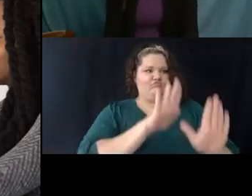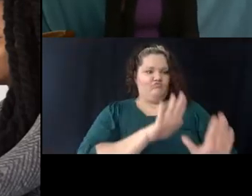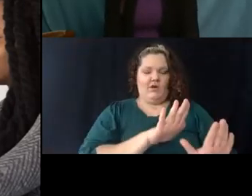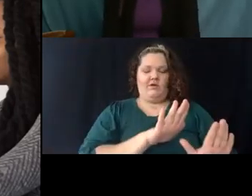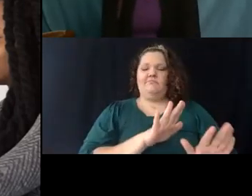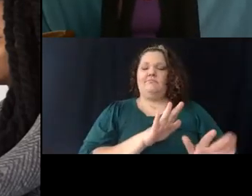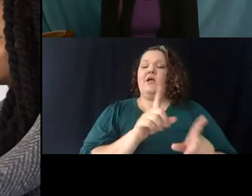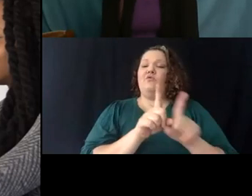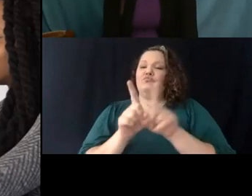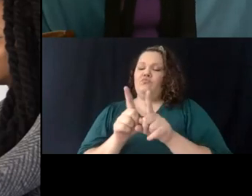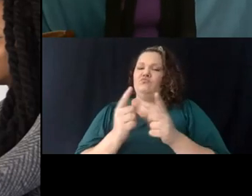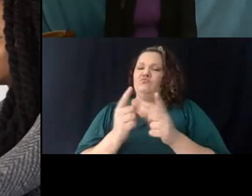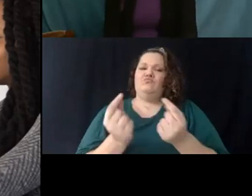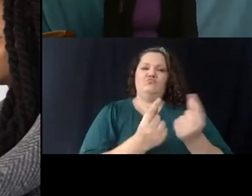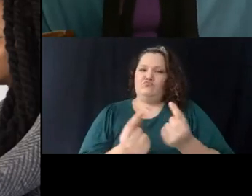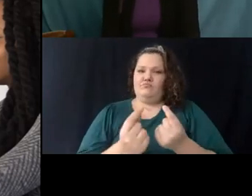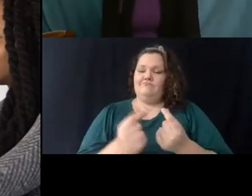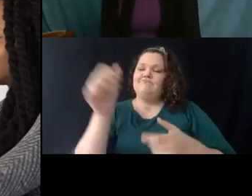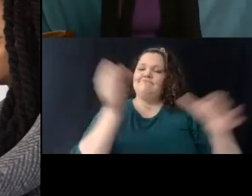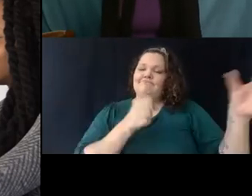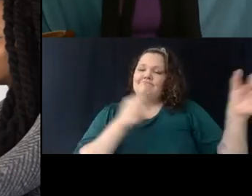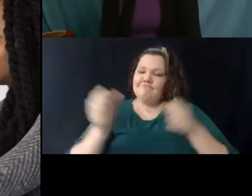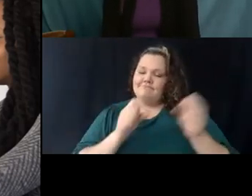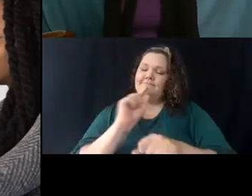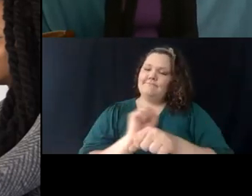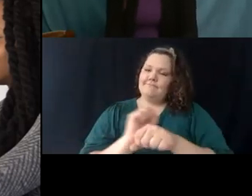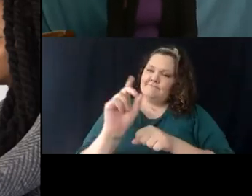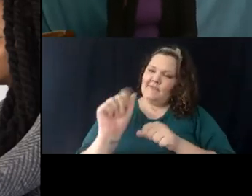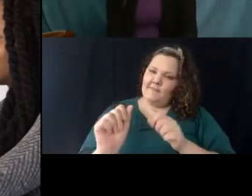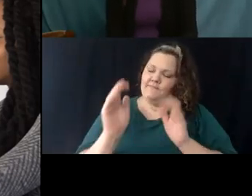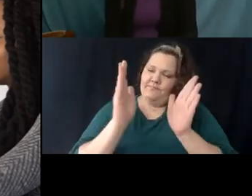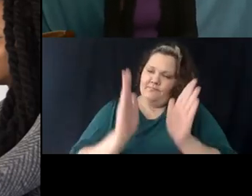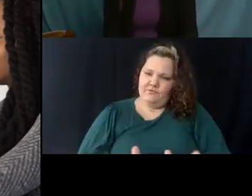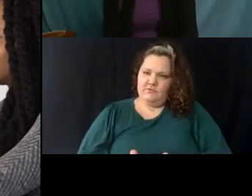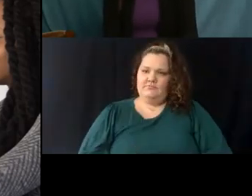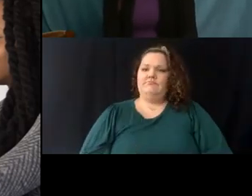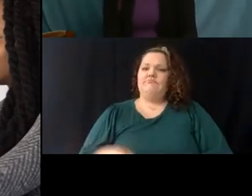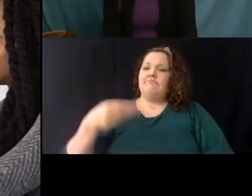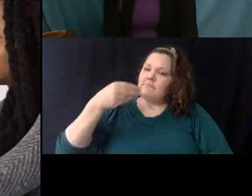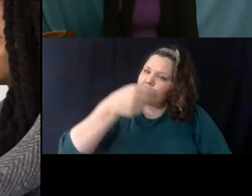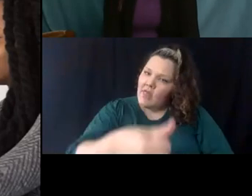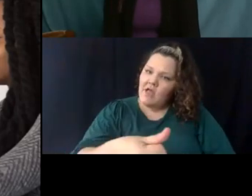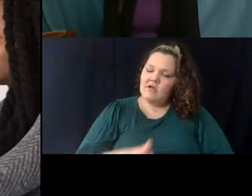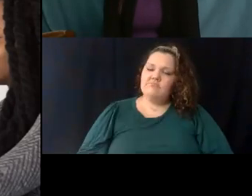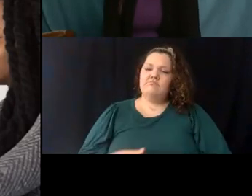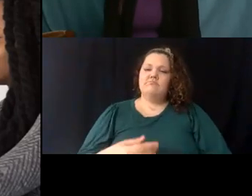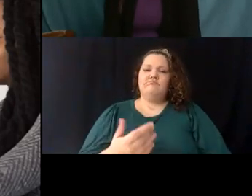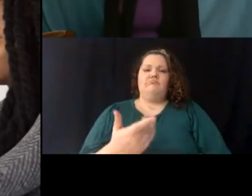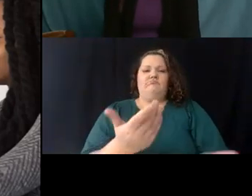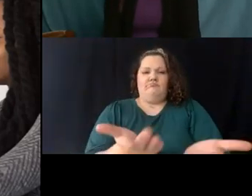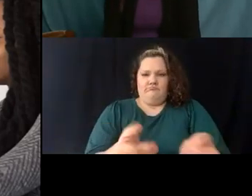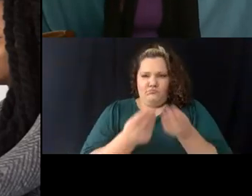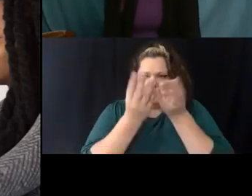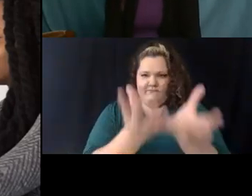So research, first step, lots of stats, lots of numbers are very helpful. The second step that I would recommend is consultation. And that's